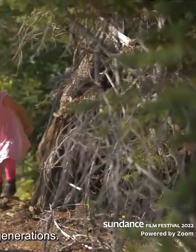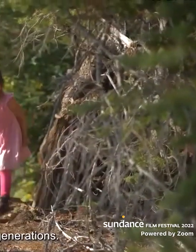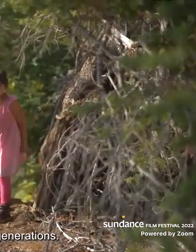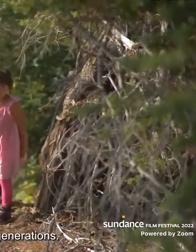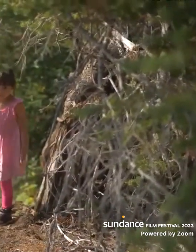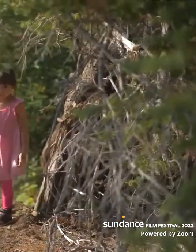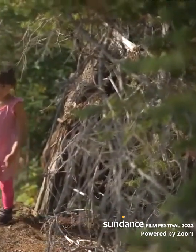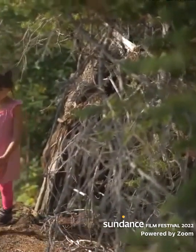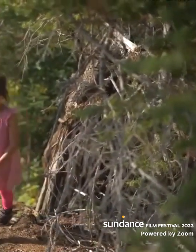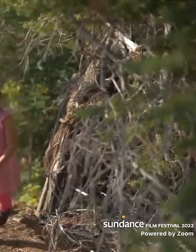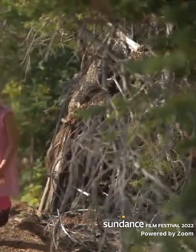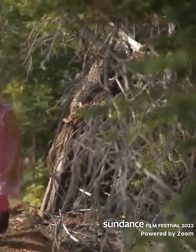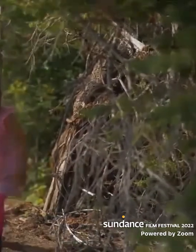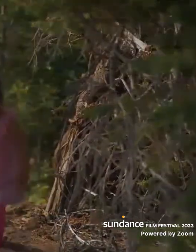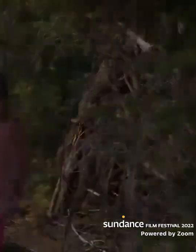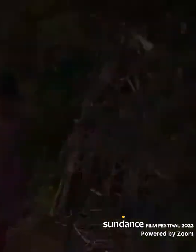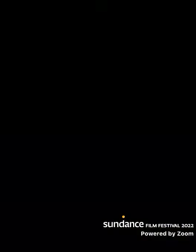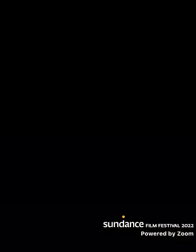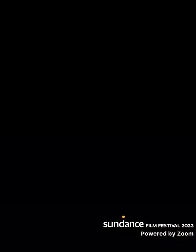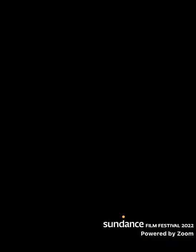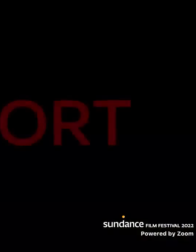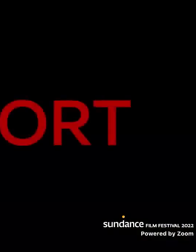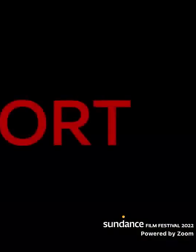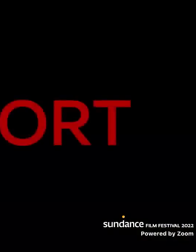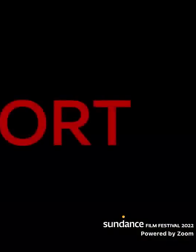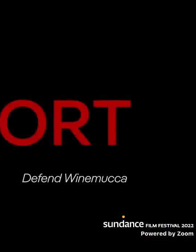7 generations.